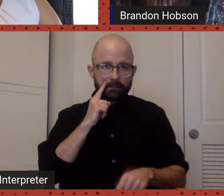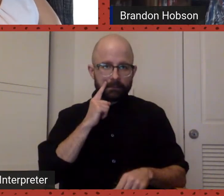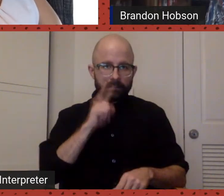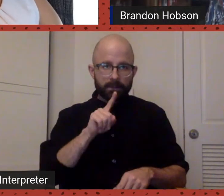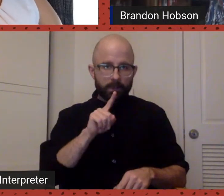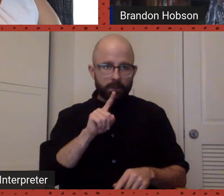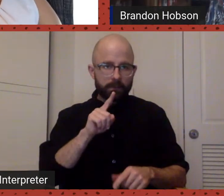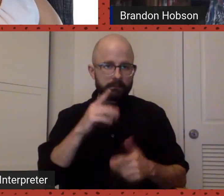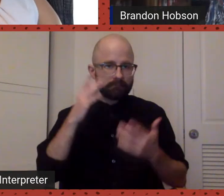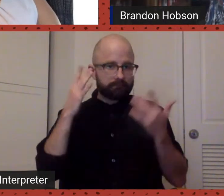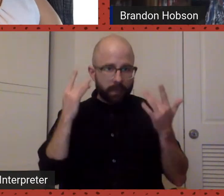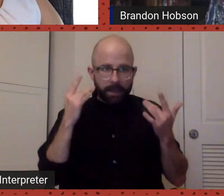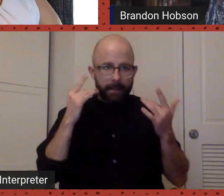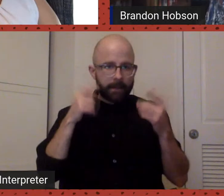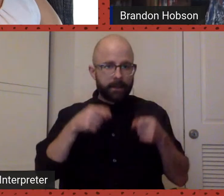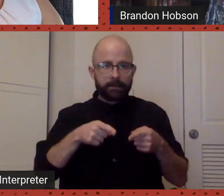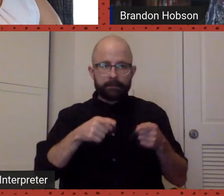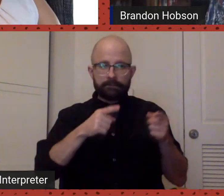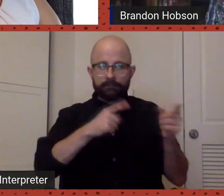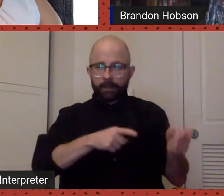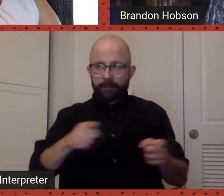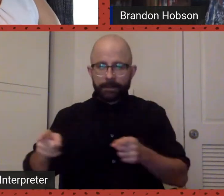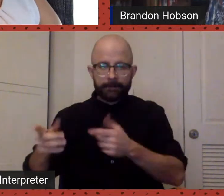why this is happening.